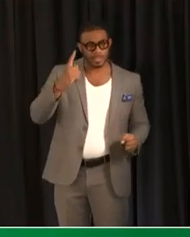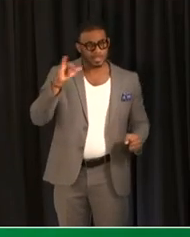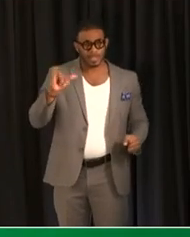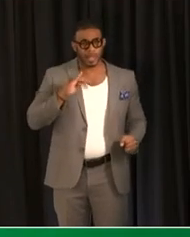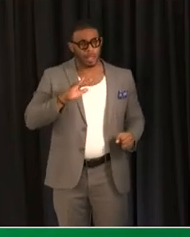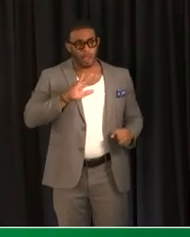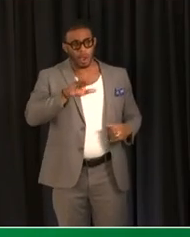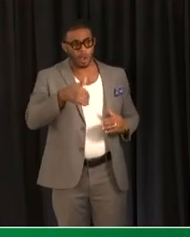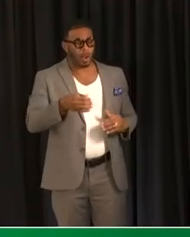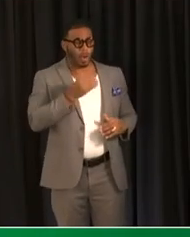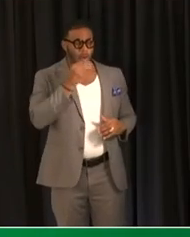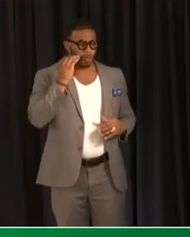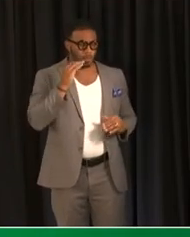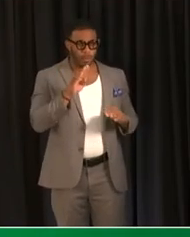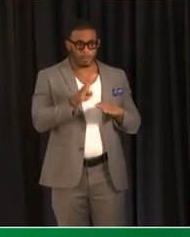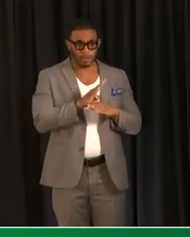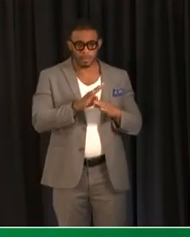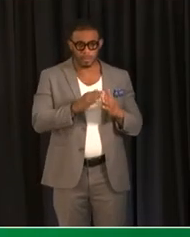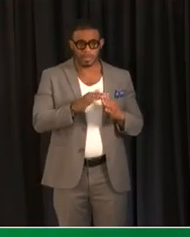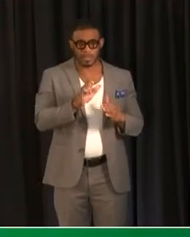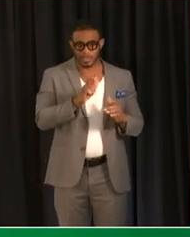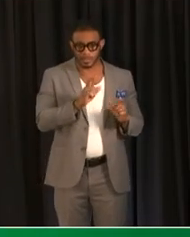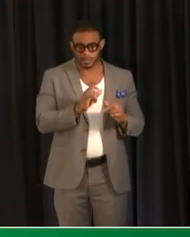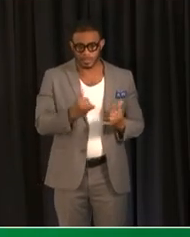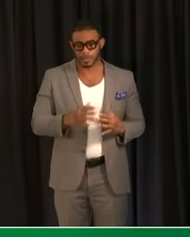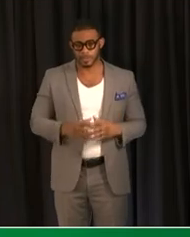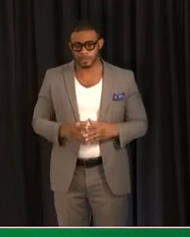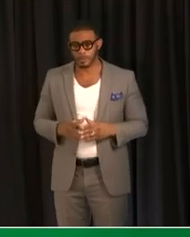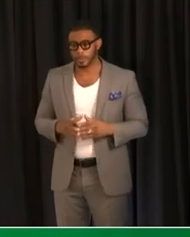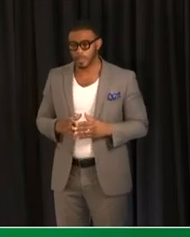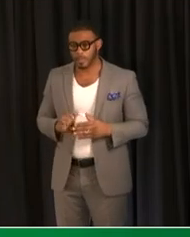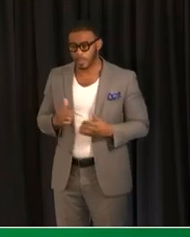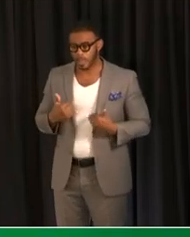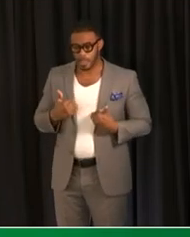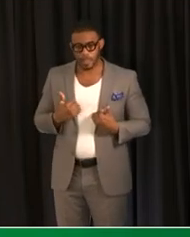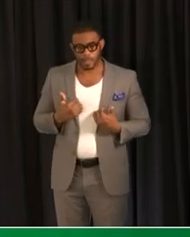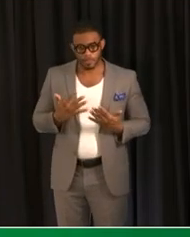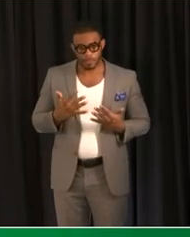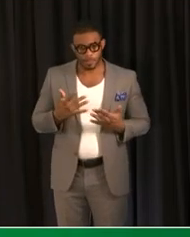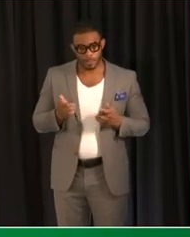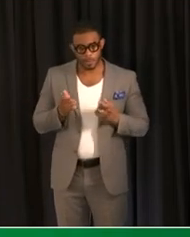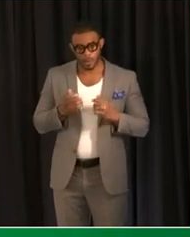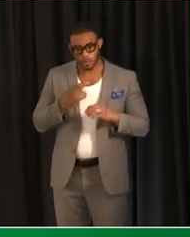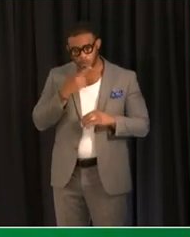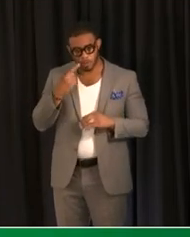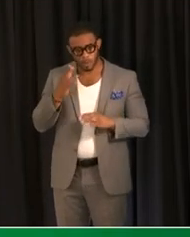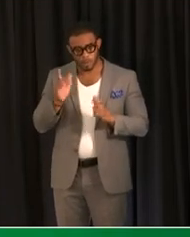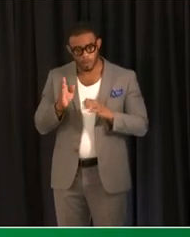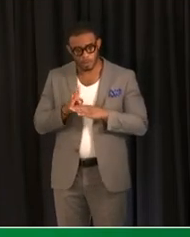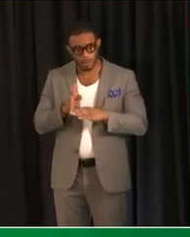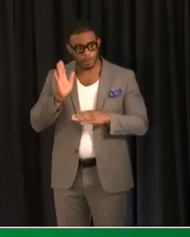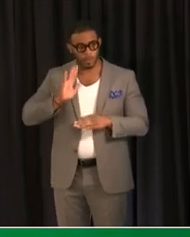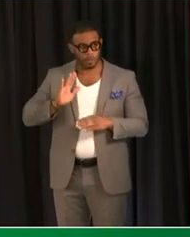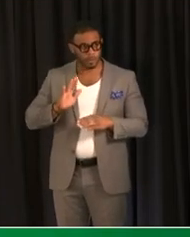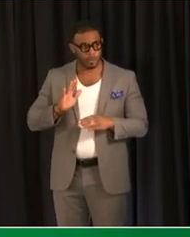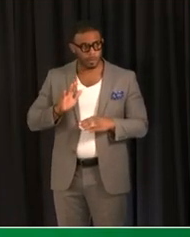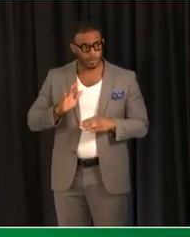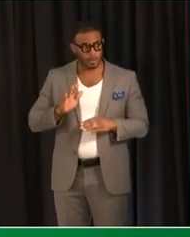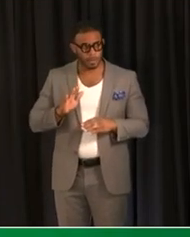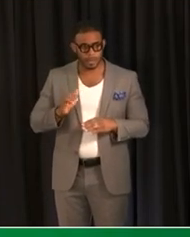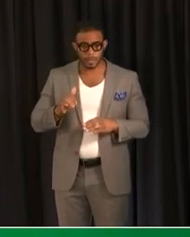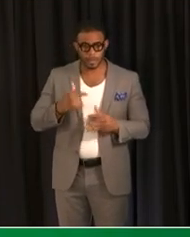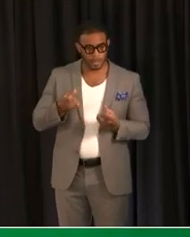they need, just like our whole small business community really needs right now. I have managed restaurant small business